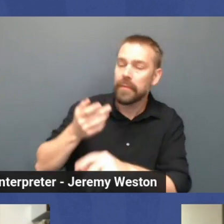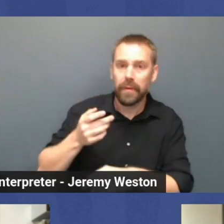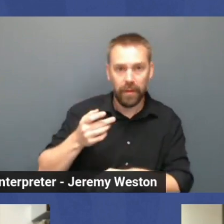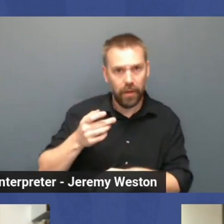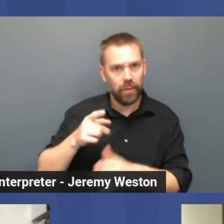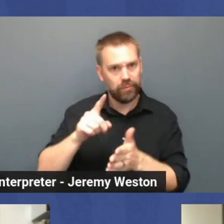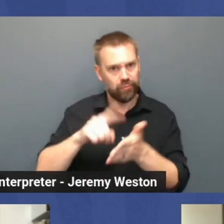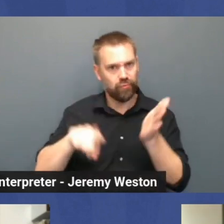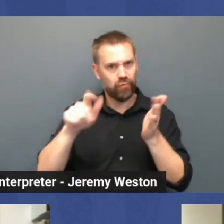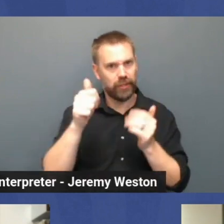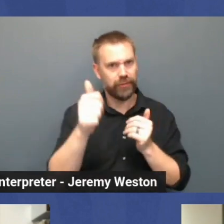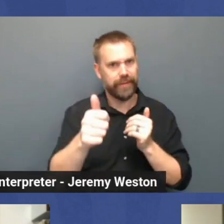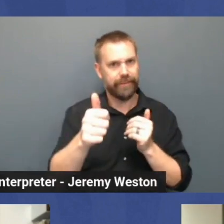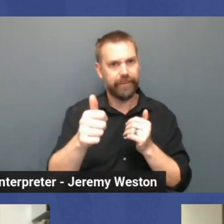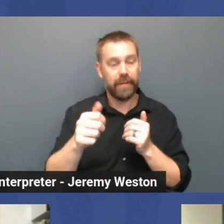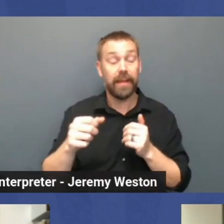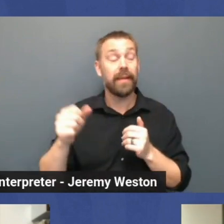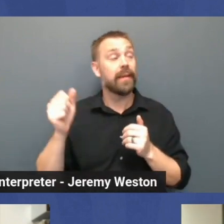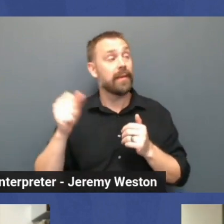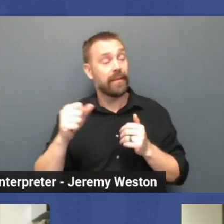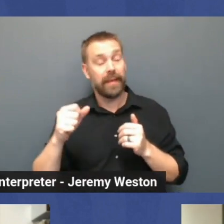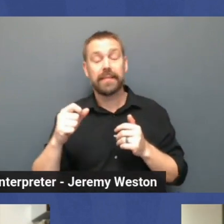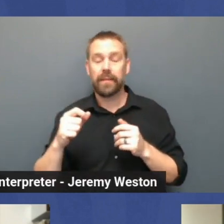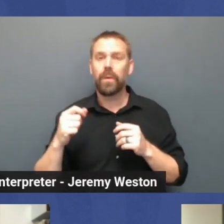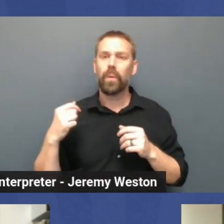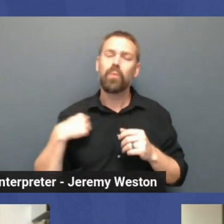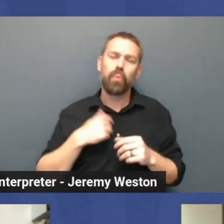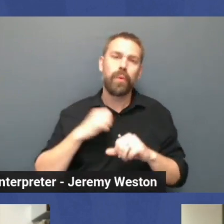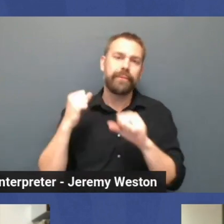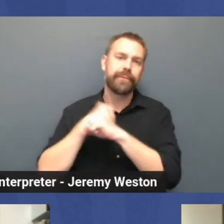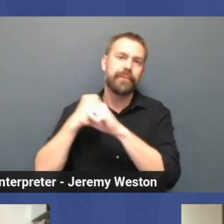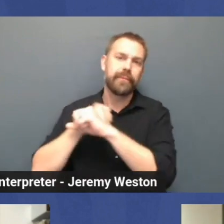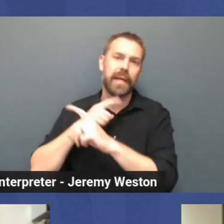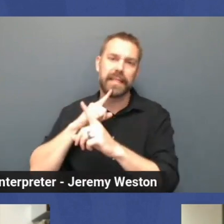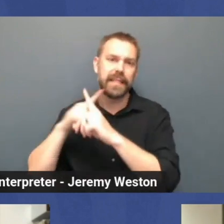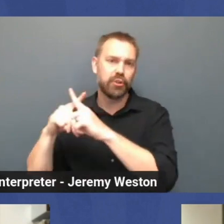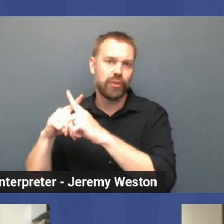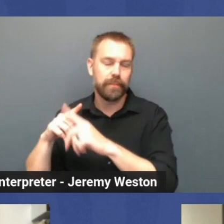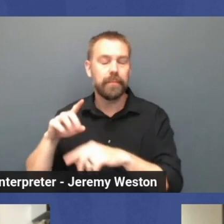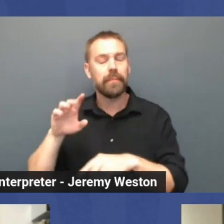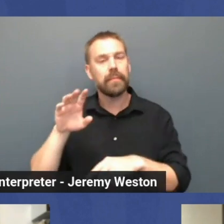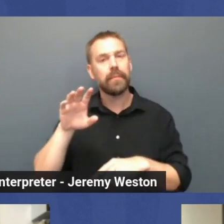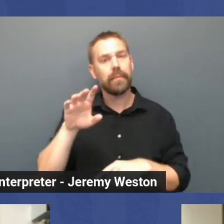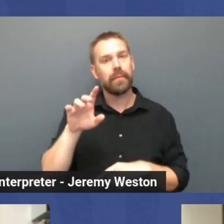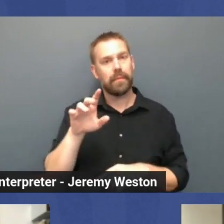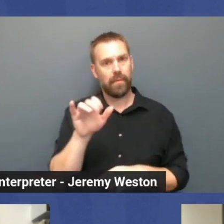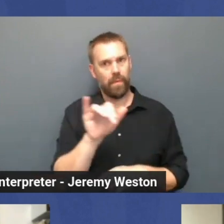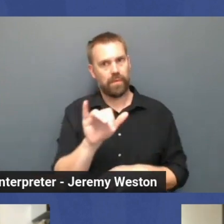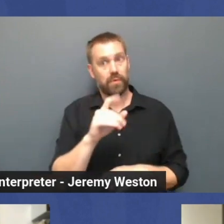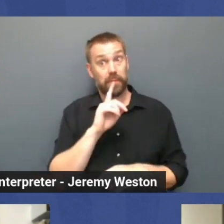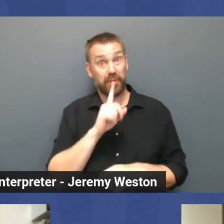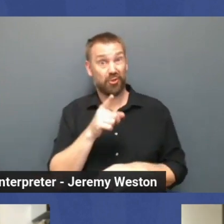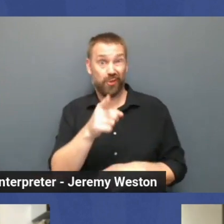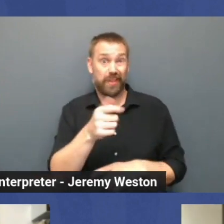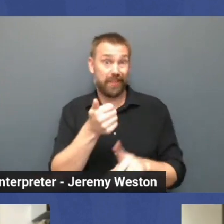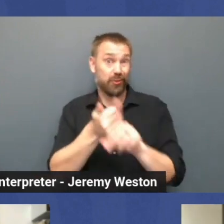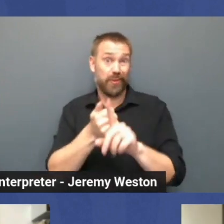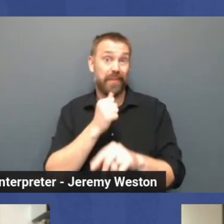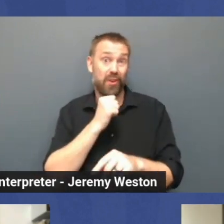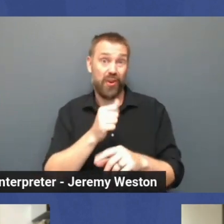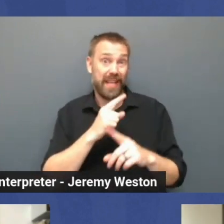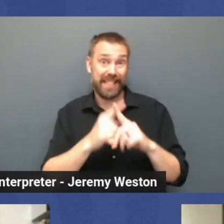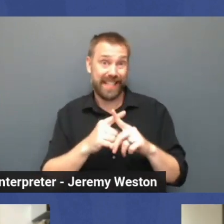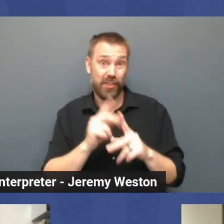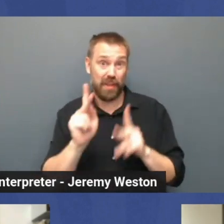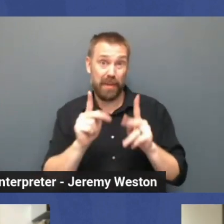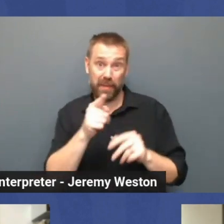I think that while we are fighting against censorship, make sure you're not censoring the people you love most near and dear to your heart.